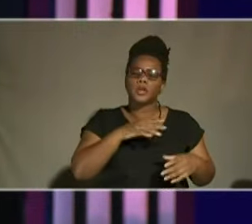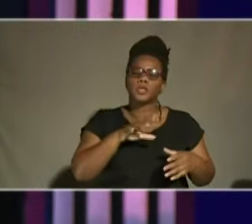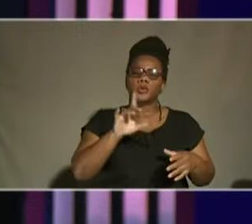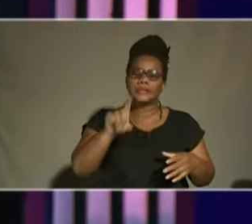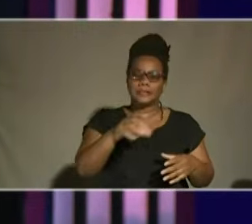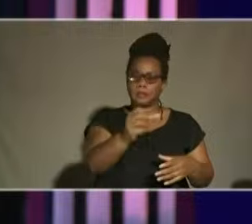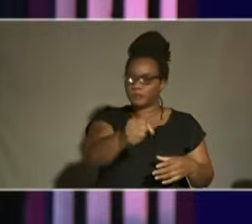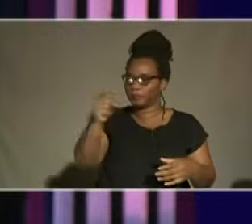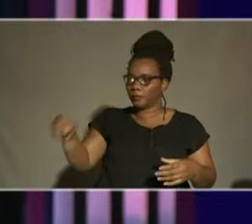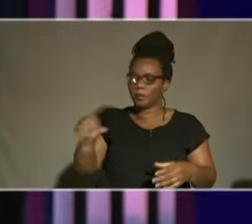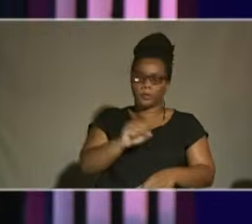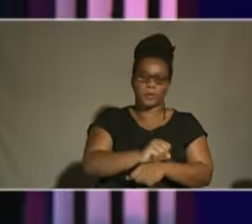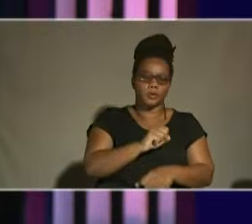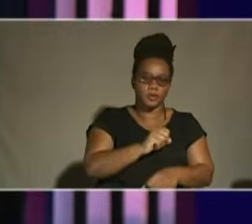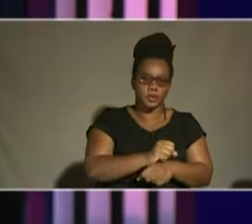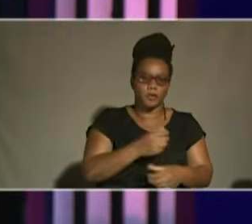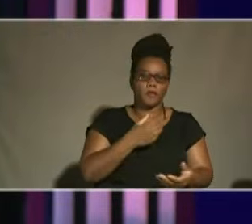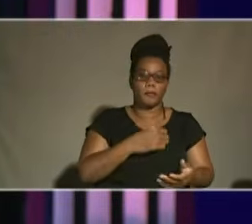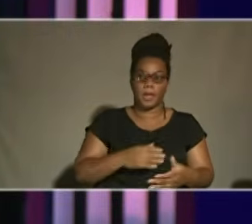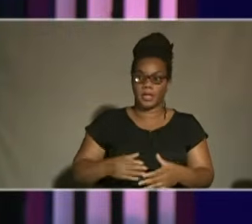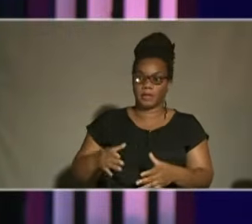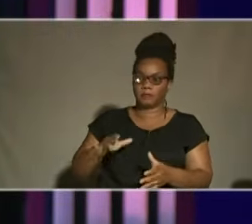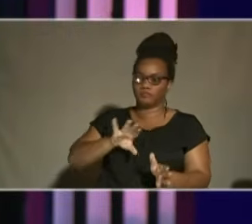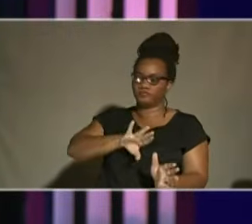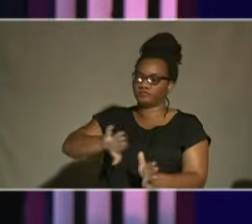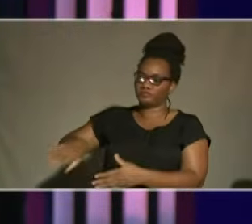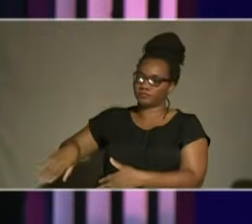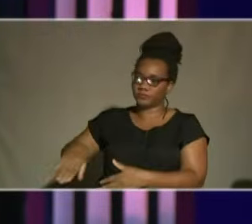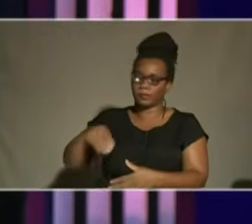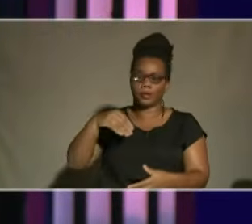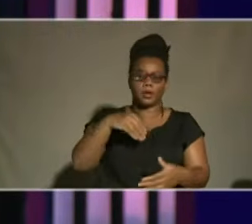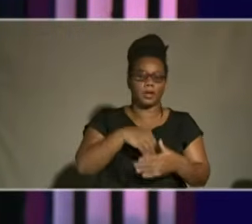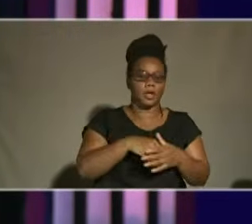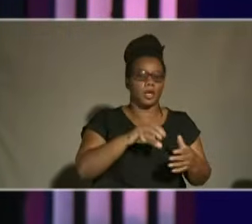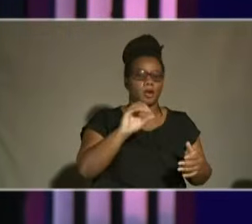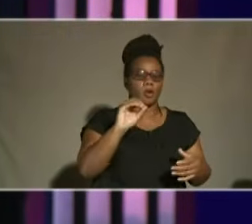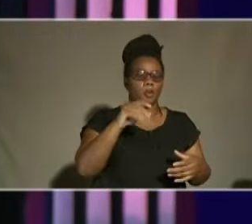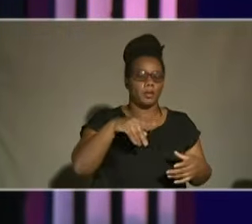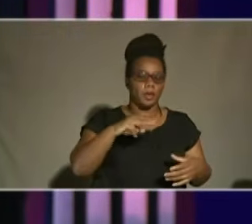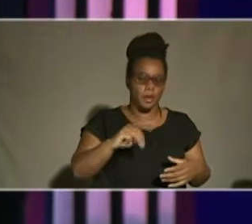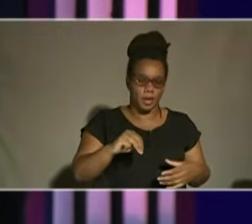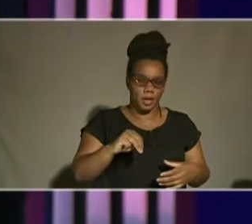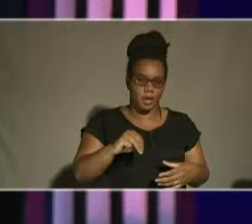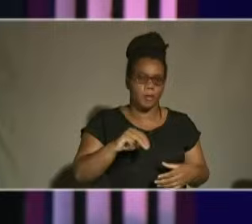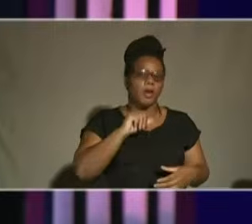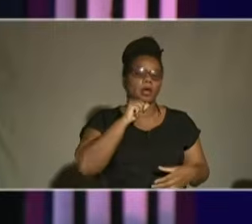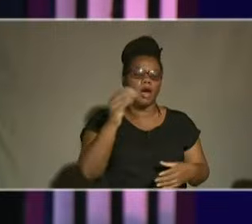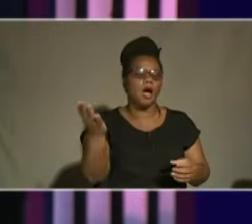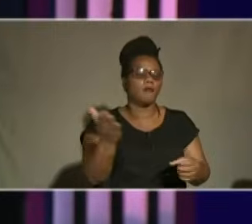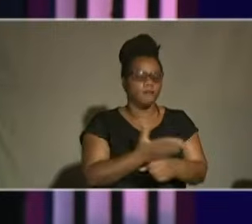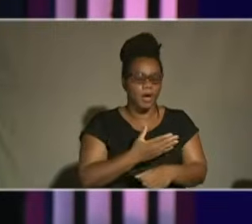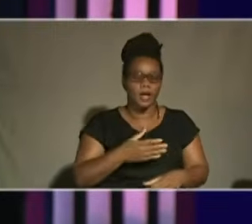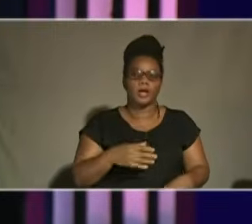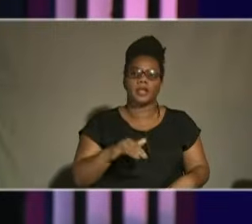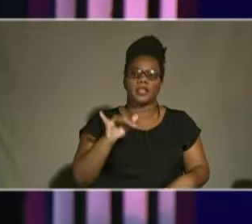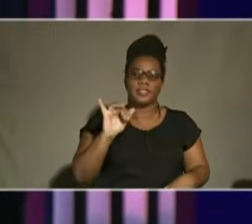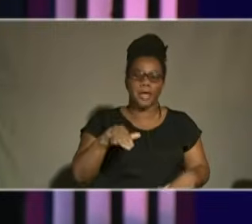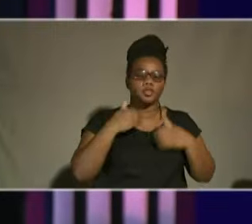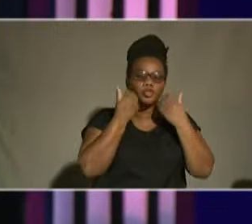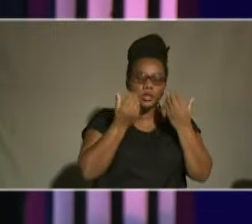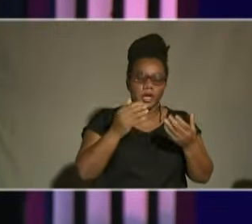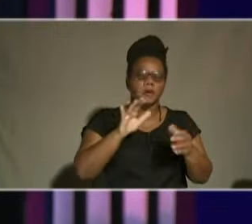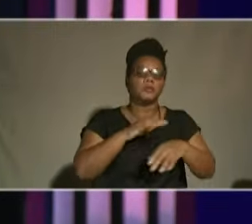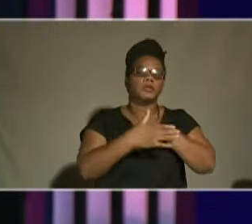parked in the naughty corner in OPM rather than being sacked. It is a disgrace to the country, and your personal situation where